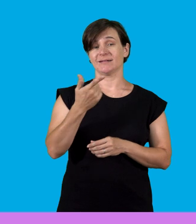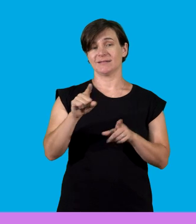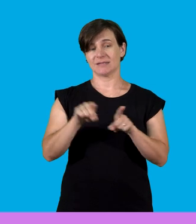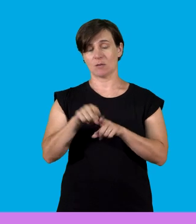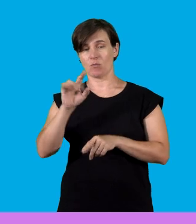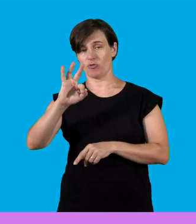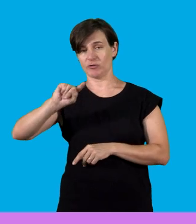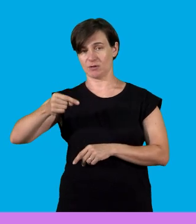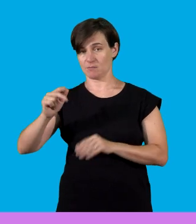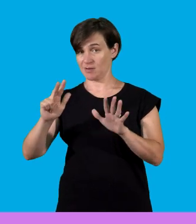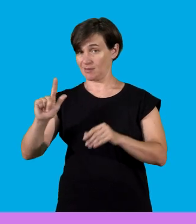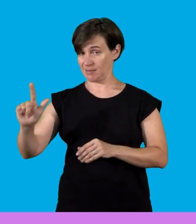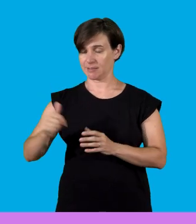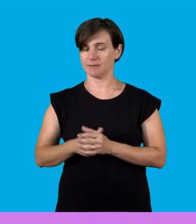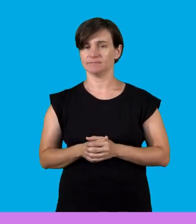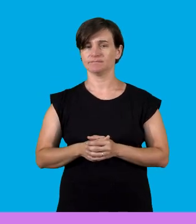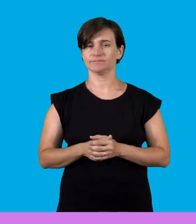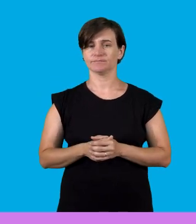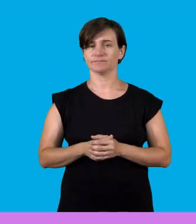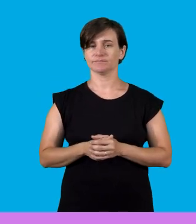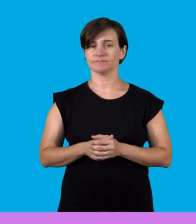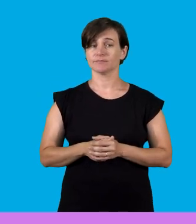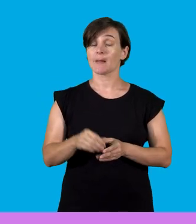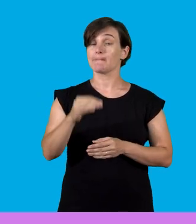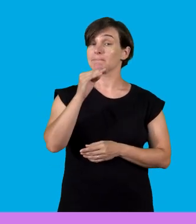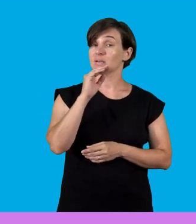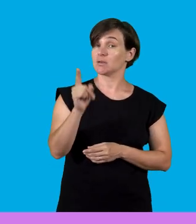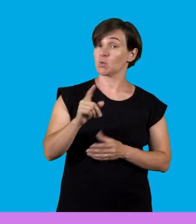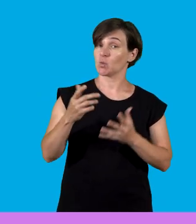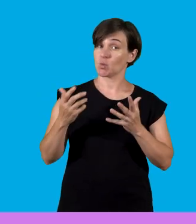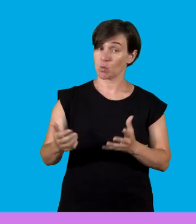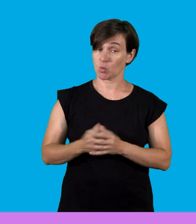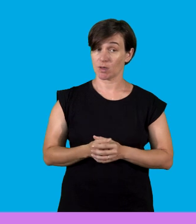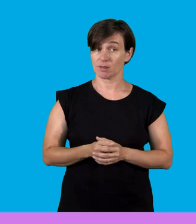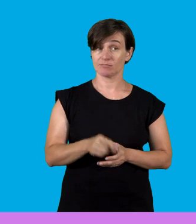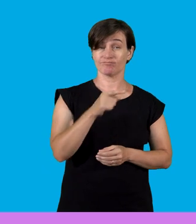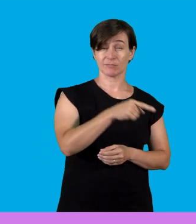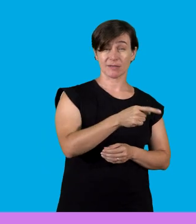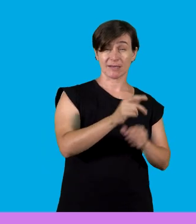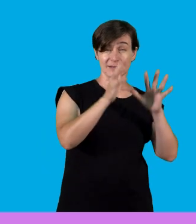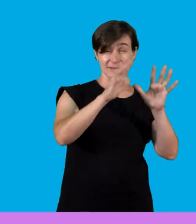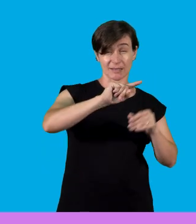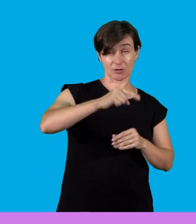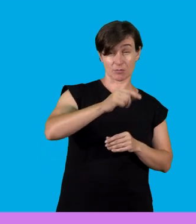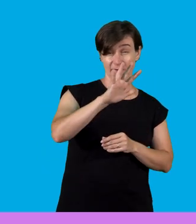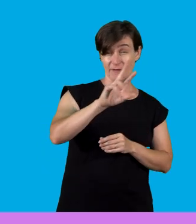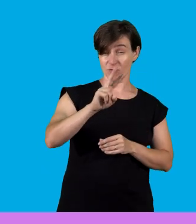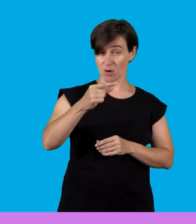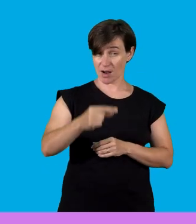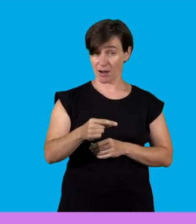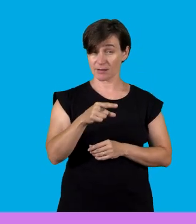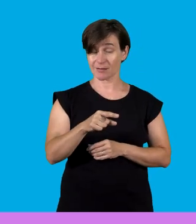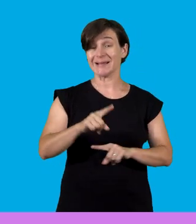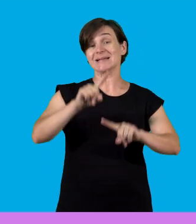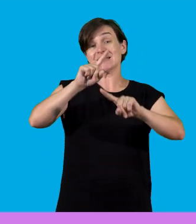is 3,8 liters, meaning I'm going to take that, what she's got, the 10,52,